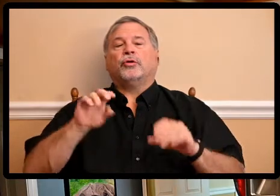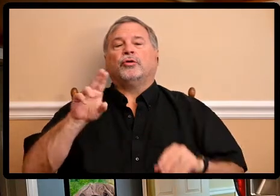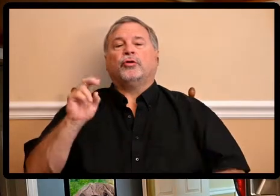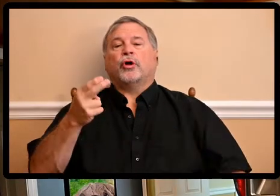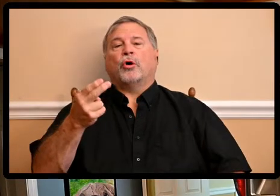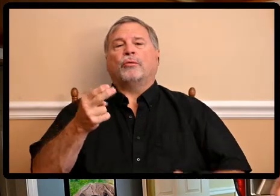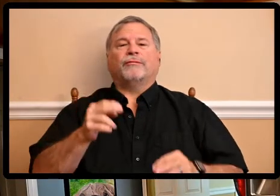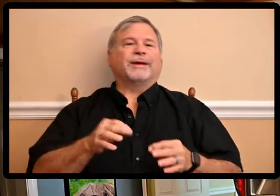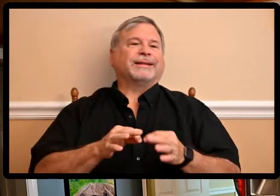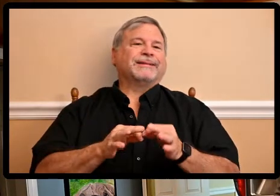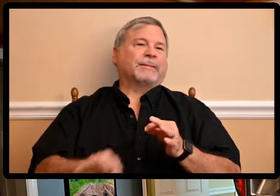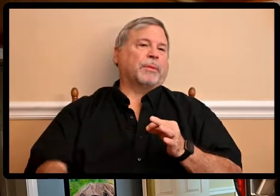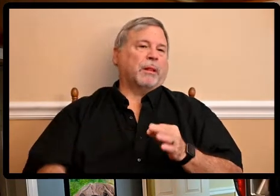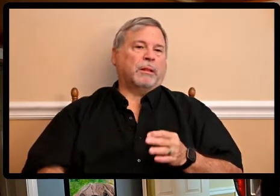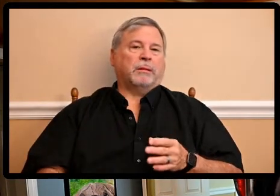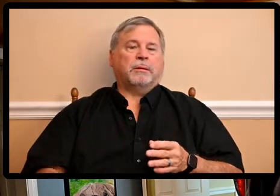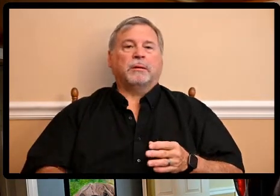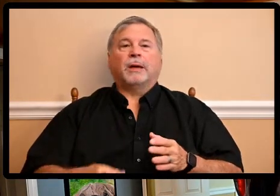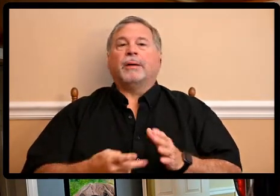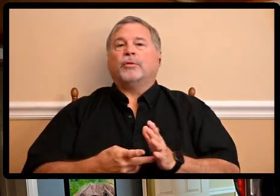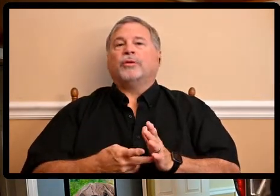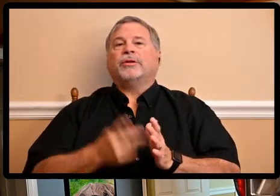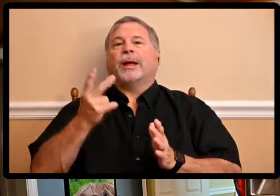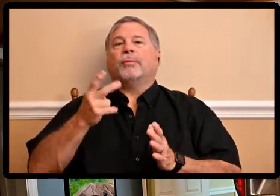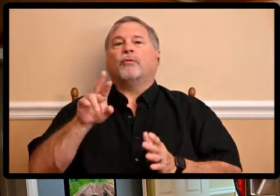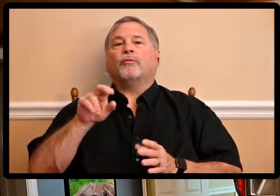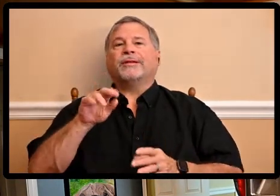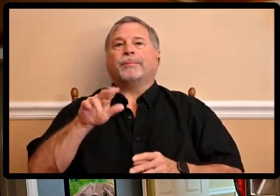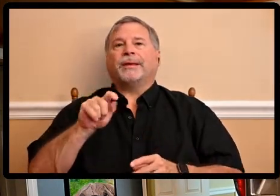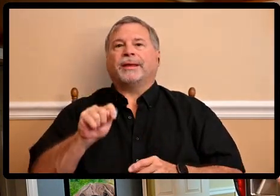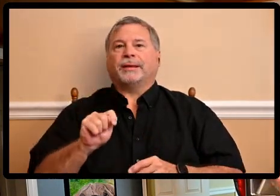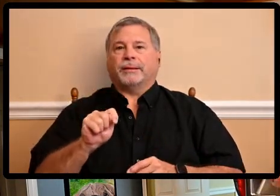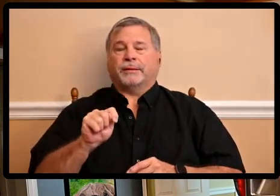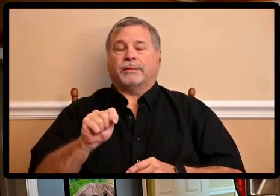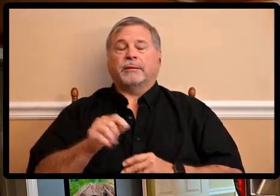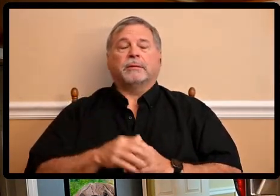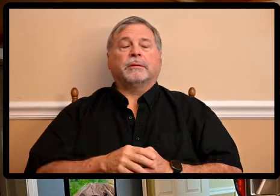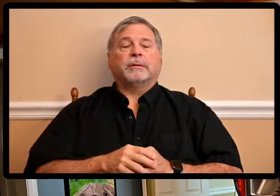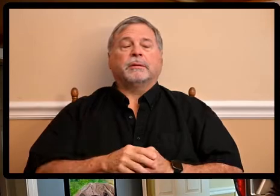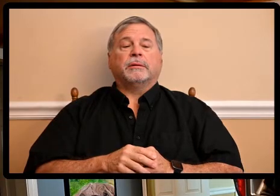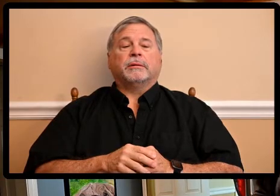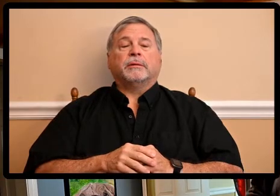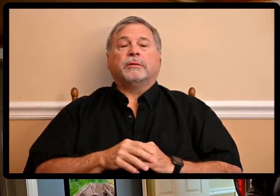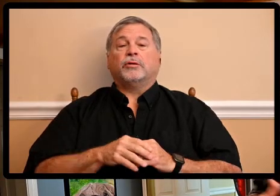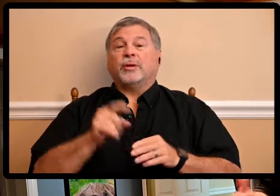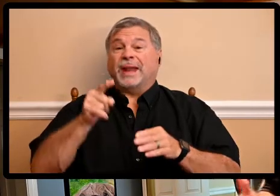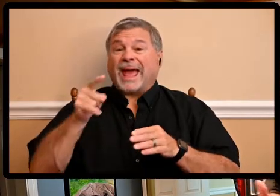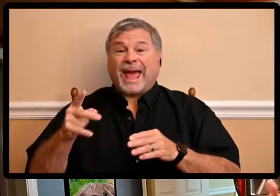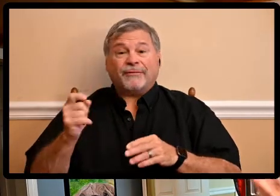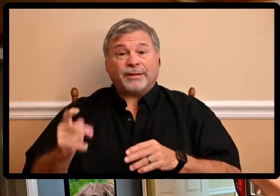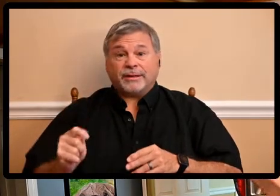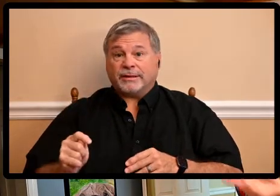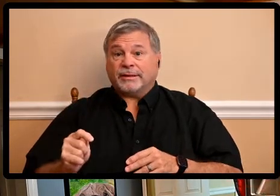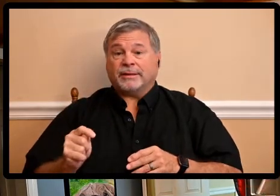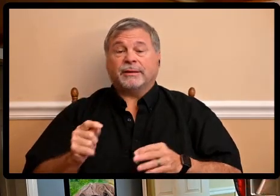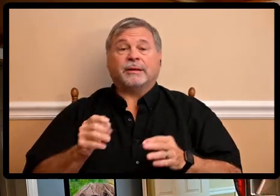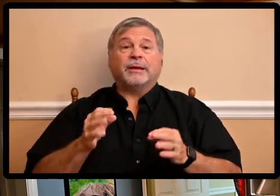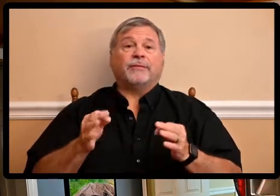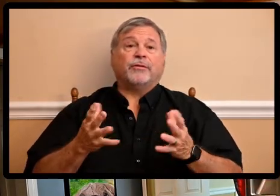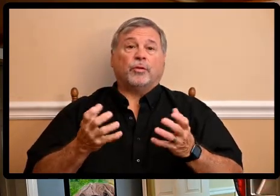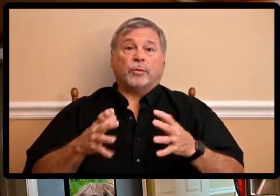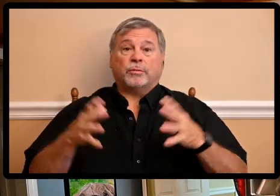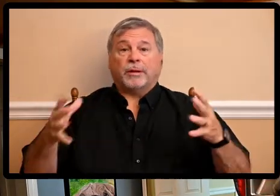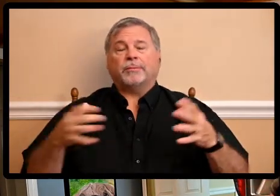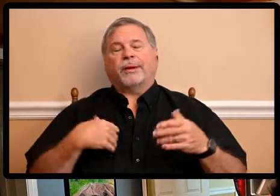very simple. I'm actually doing a double recipe for this, and so you can have this if you don't want to have as much as we're doing, but we're having